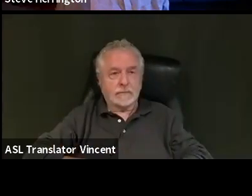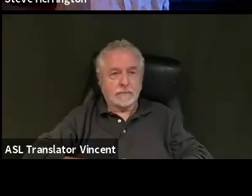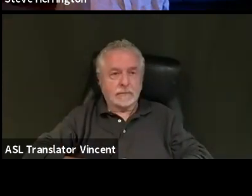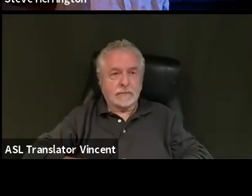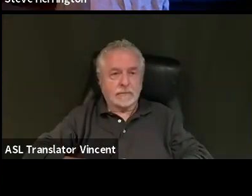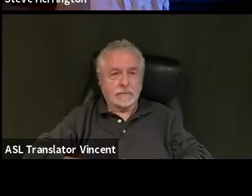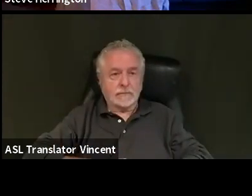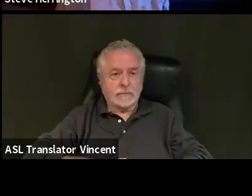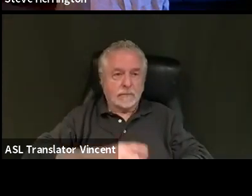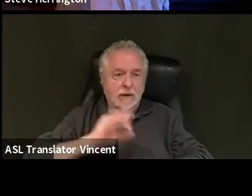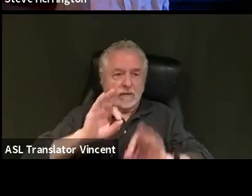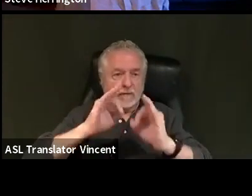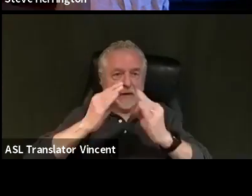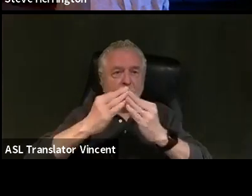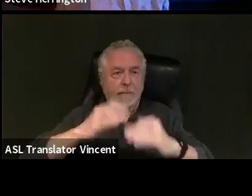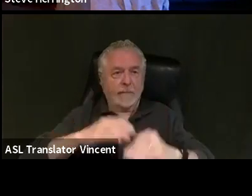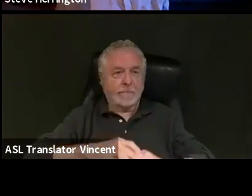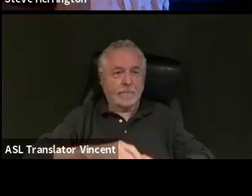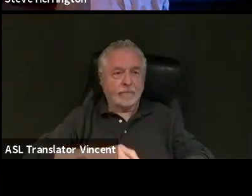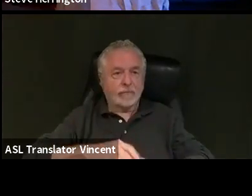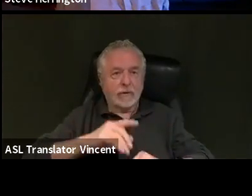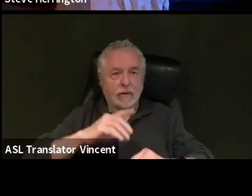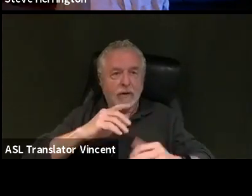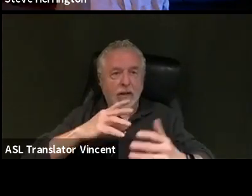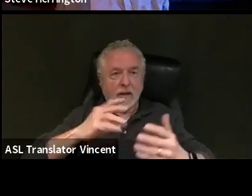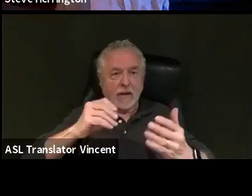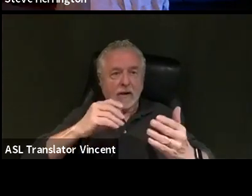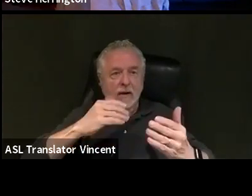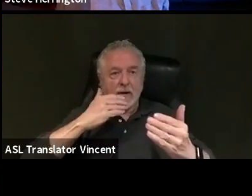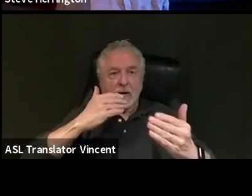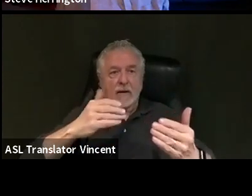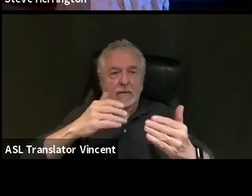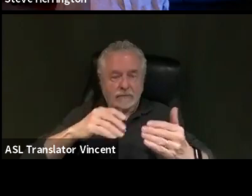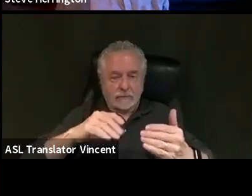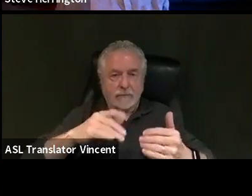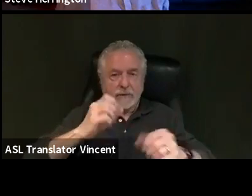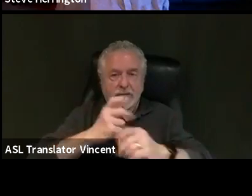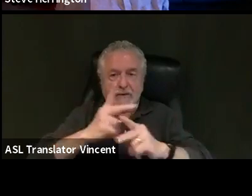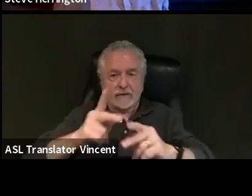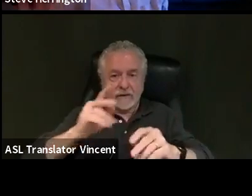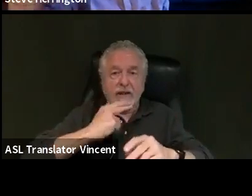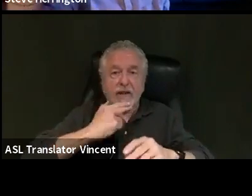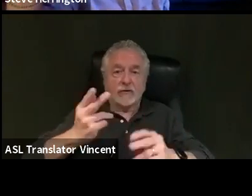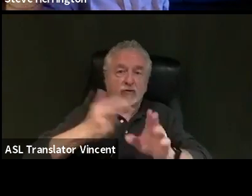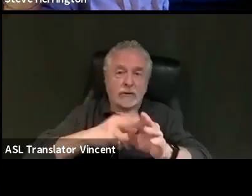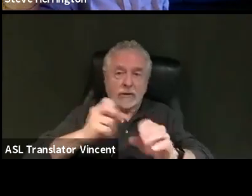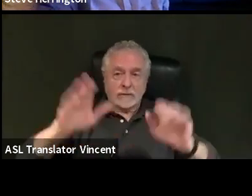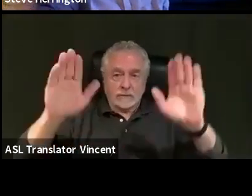and family members. We and staying safe. Thank you for joining us.